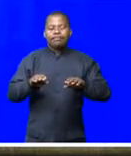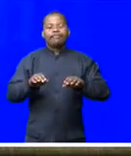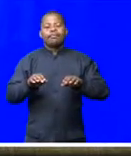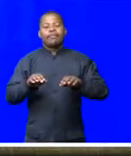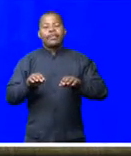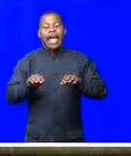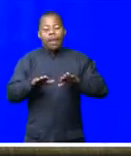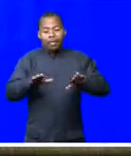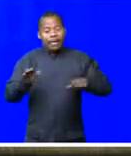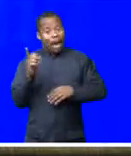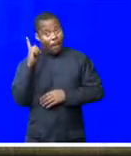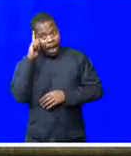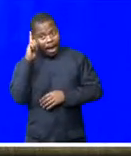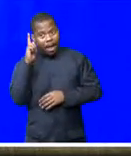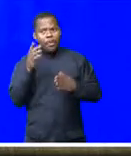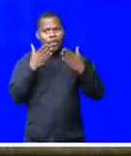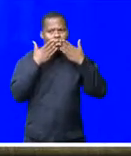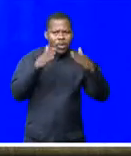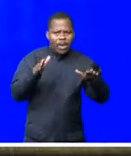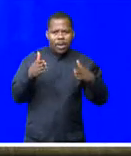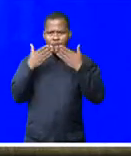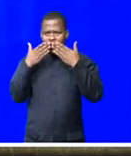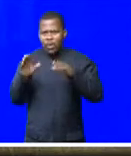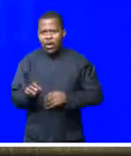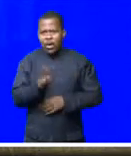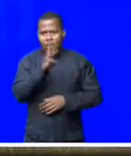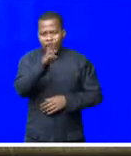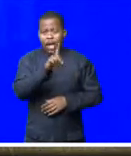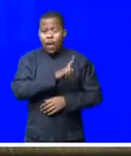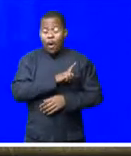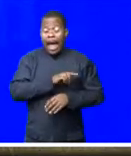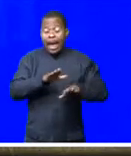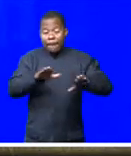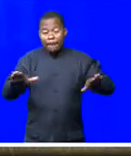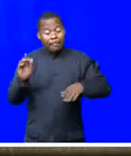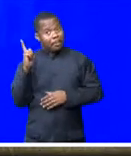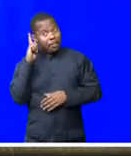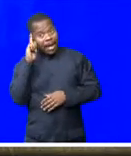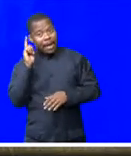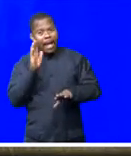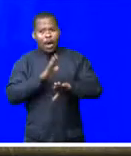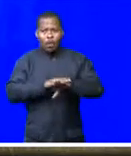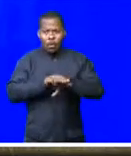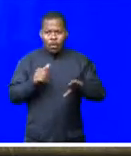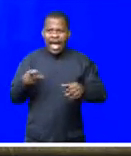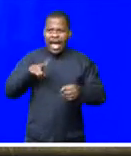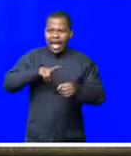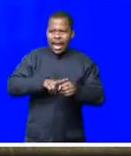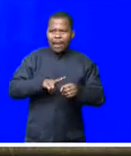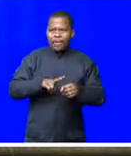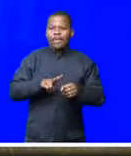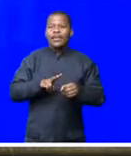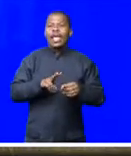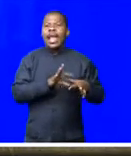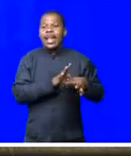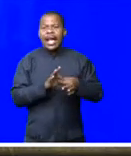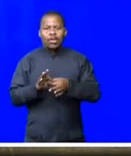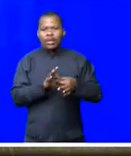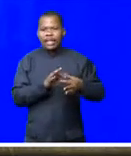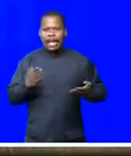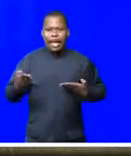lokuthi babe nawe lemibhedze yokulala letholekale ku business eSwatini